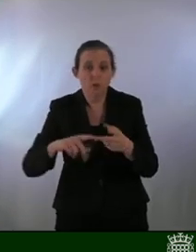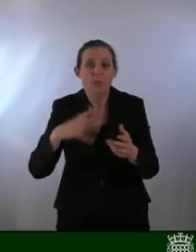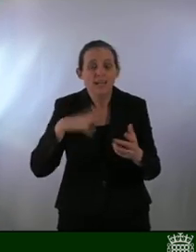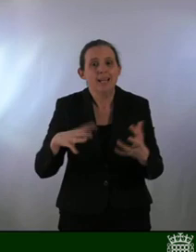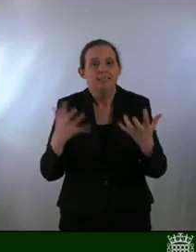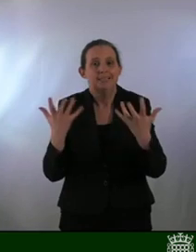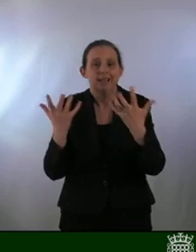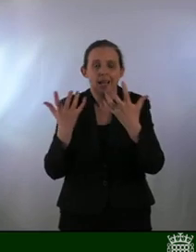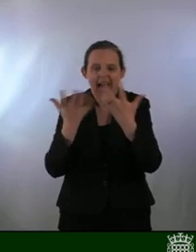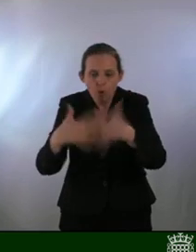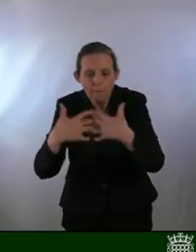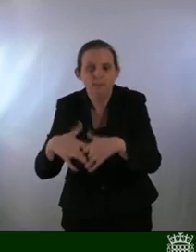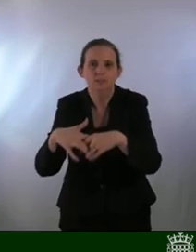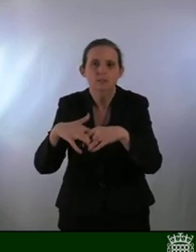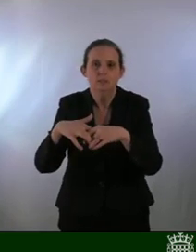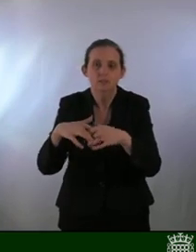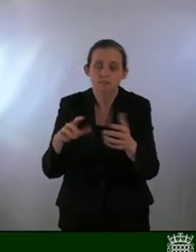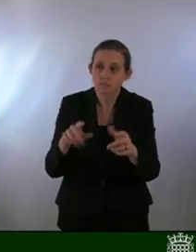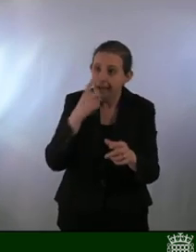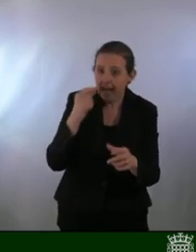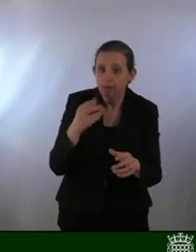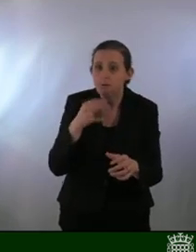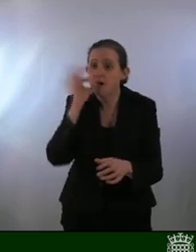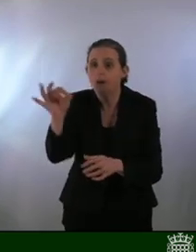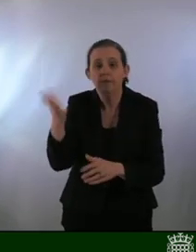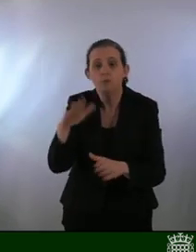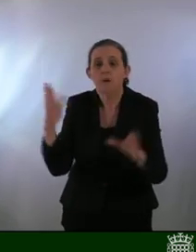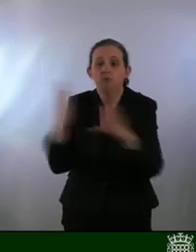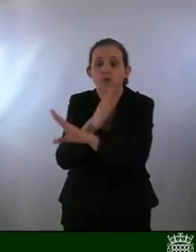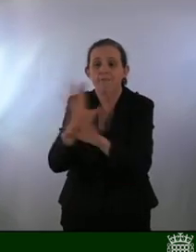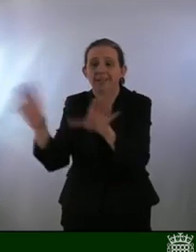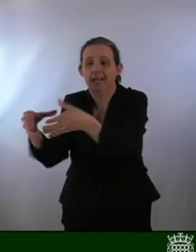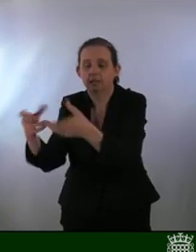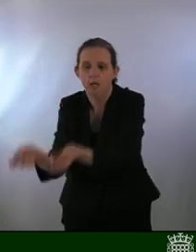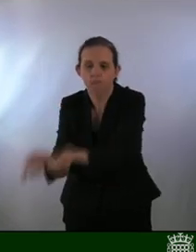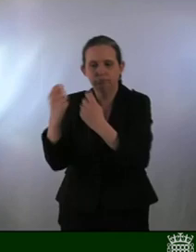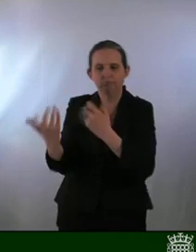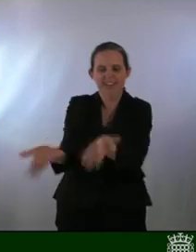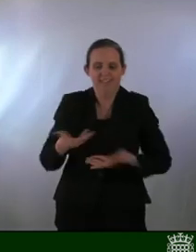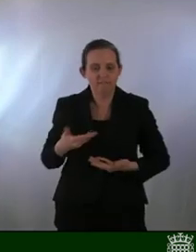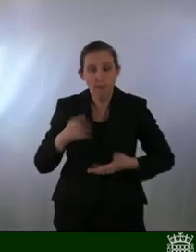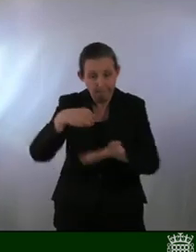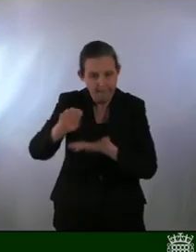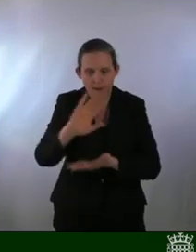sector organisations, we should requisition that equipment, not pay for it. Finally, Mr. Speaker,